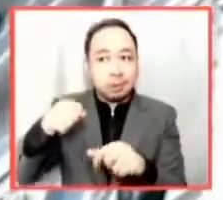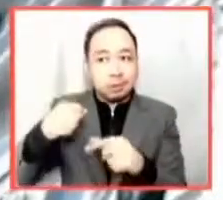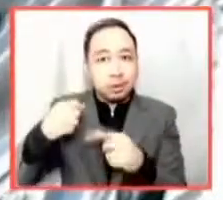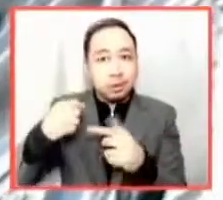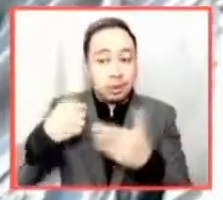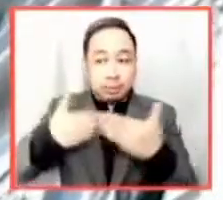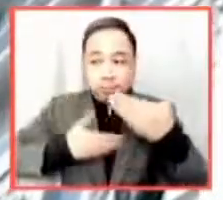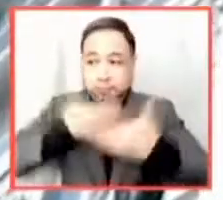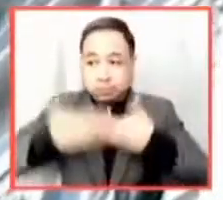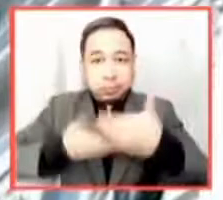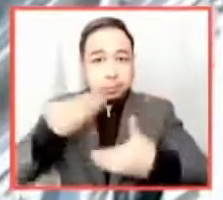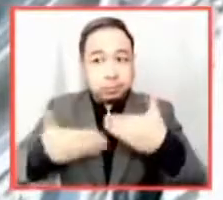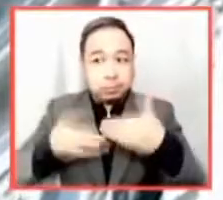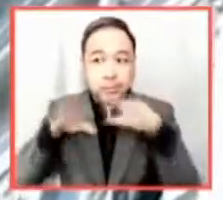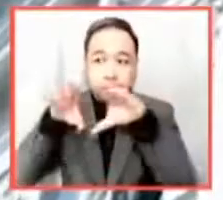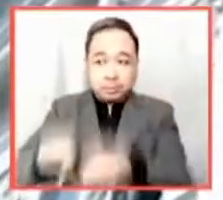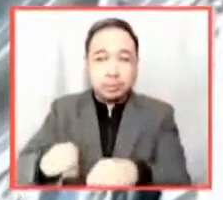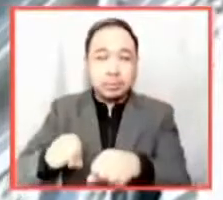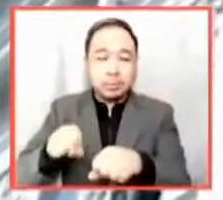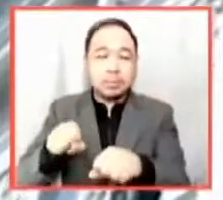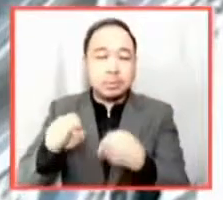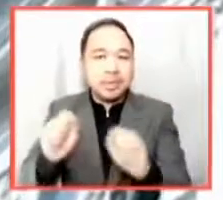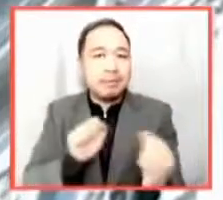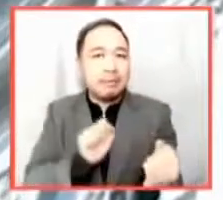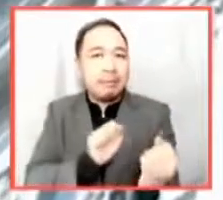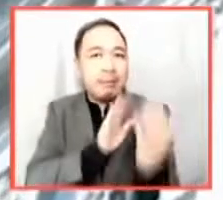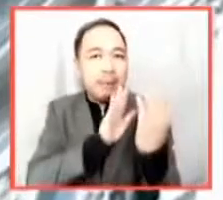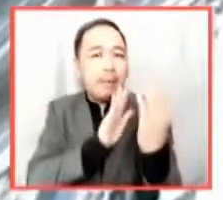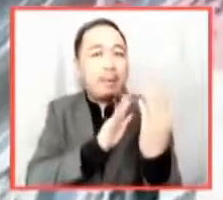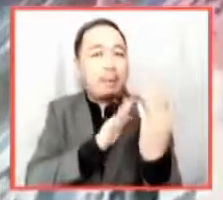made accountable before our laws.